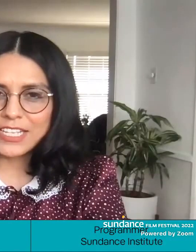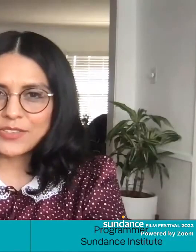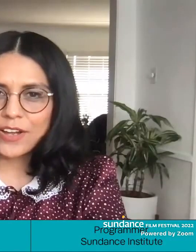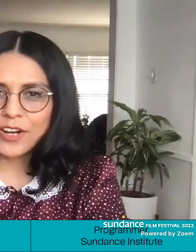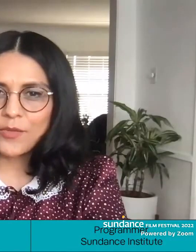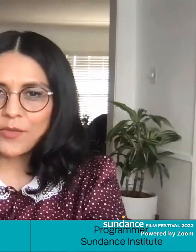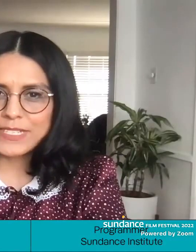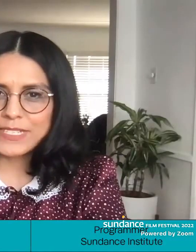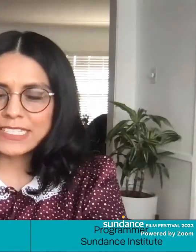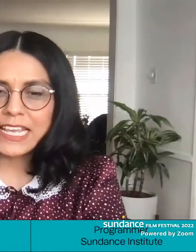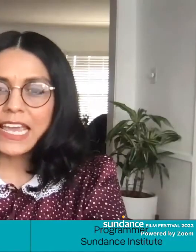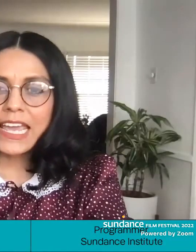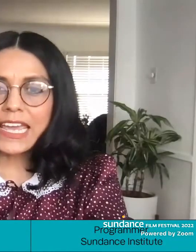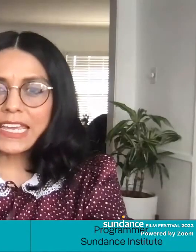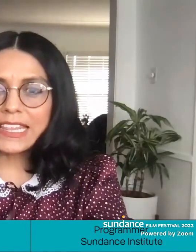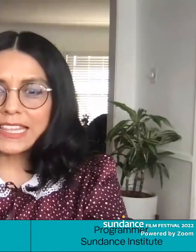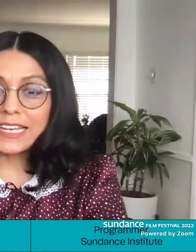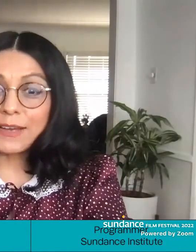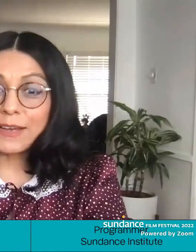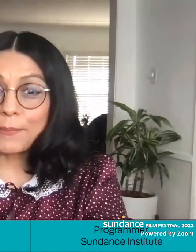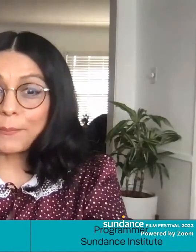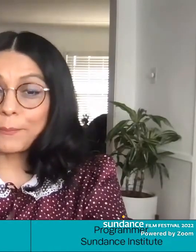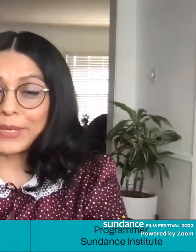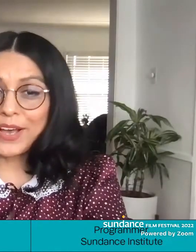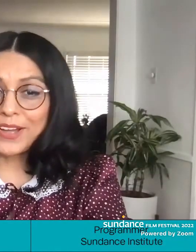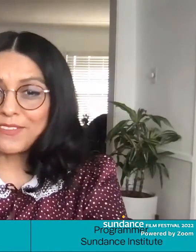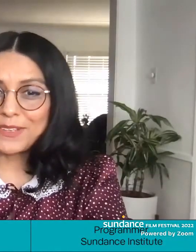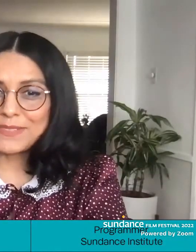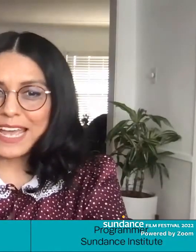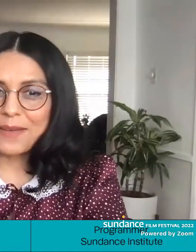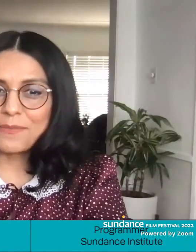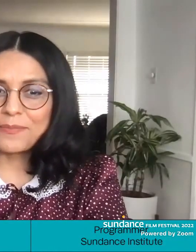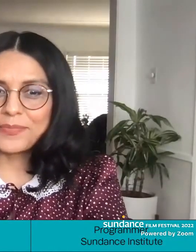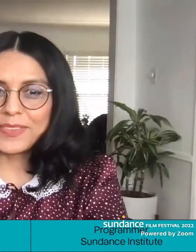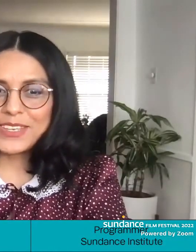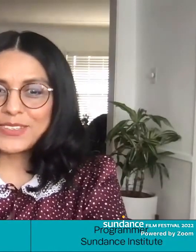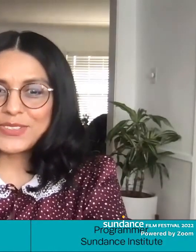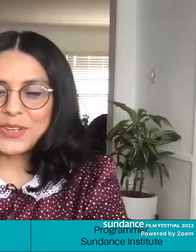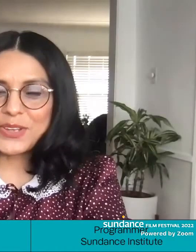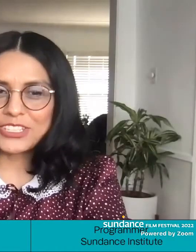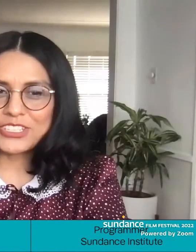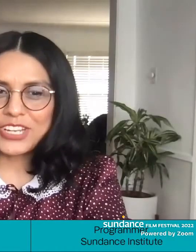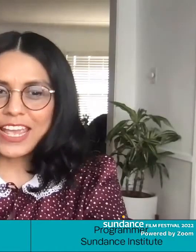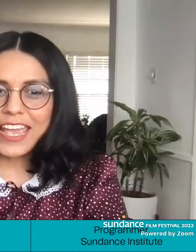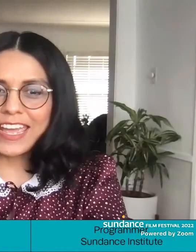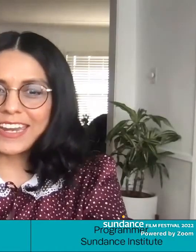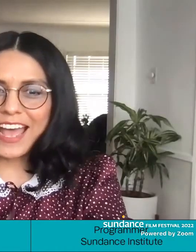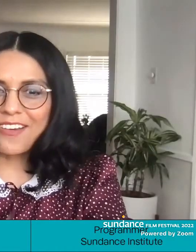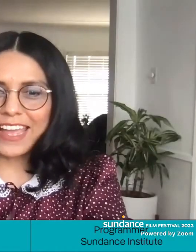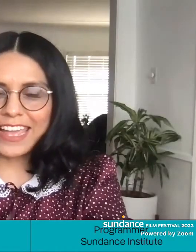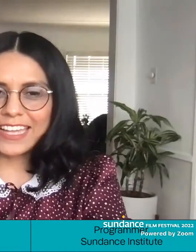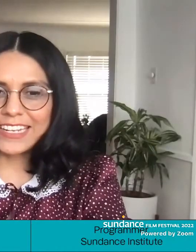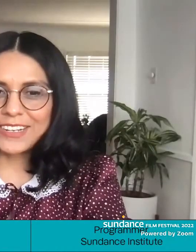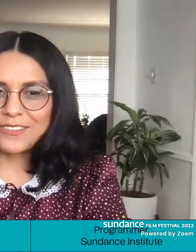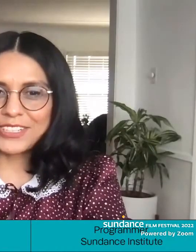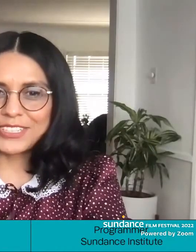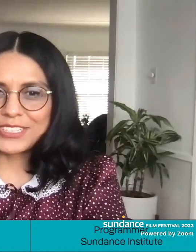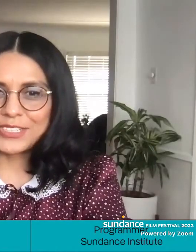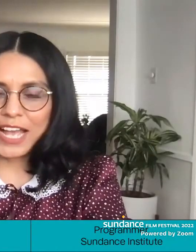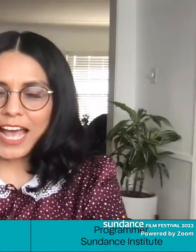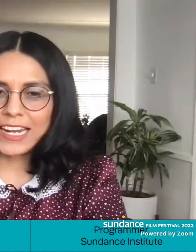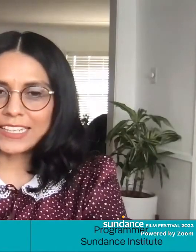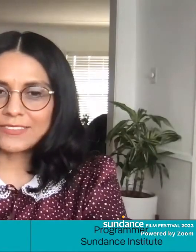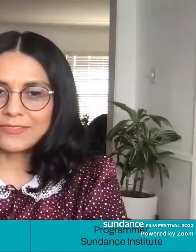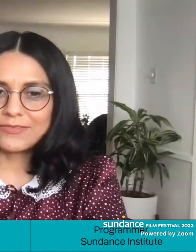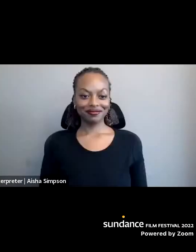out the schedule on our websites in the Beyond Film tab. Thank you so much. And now I hand it over